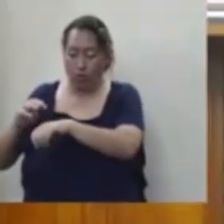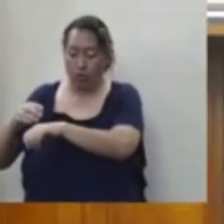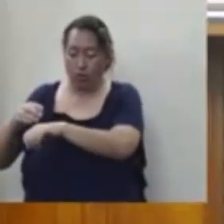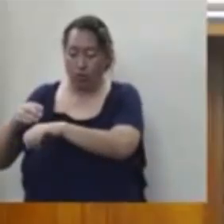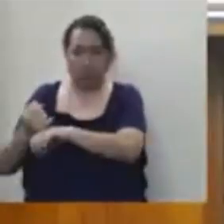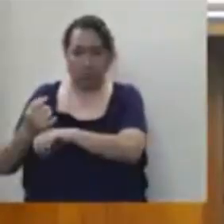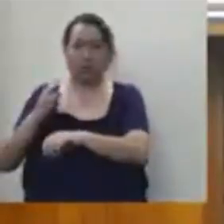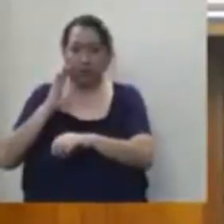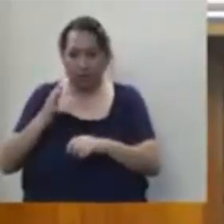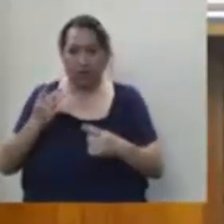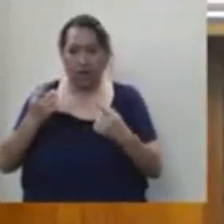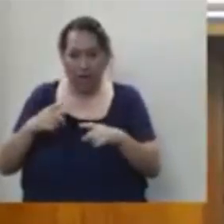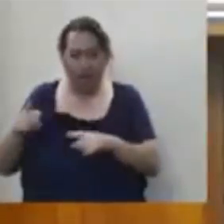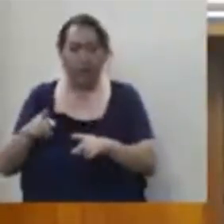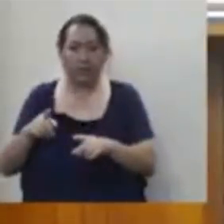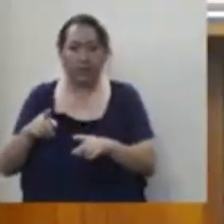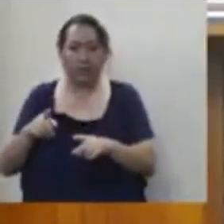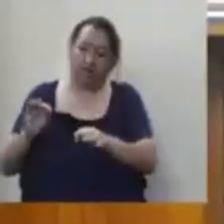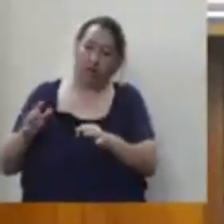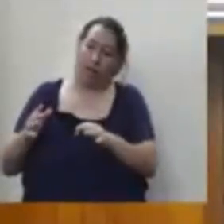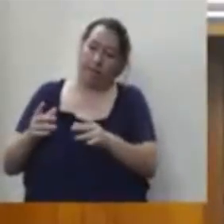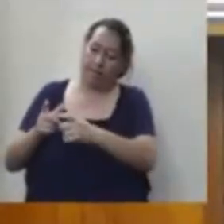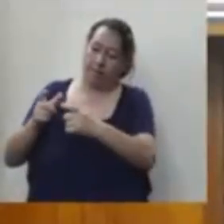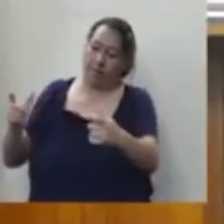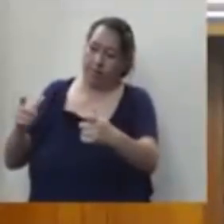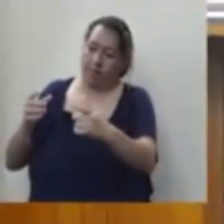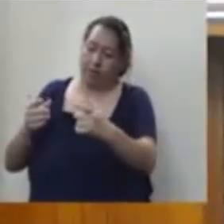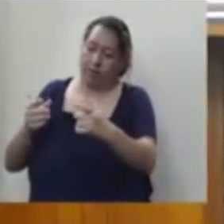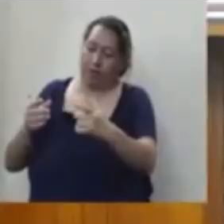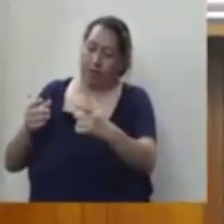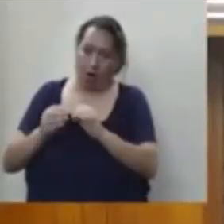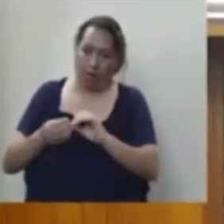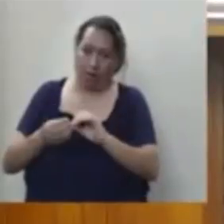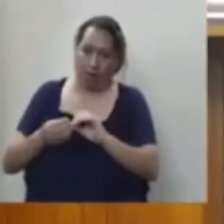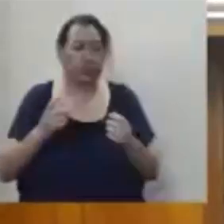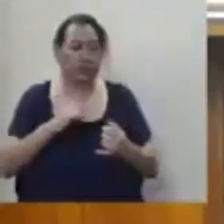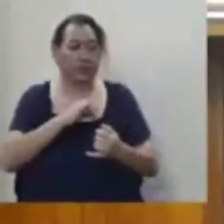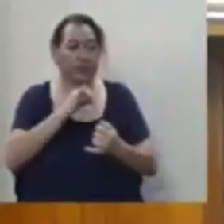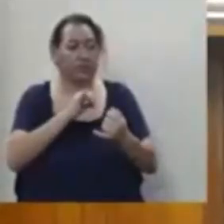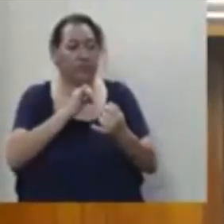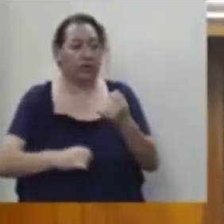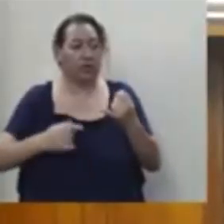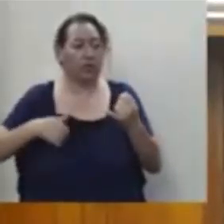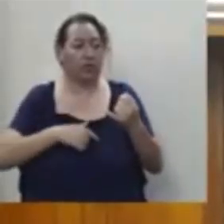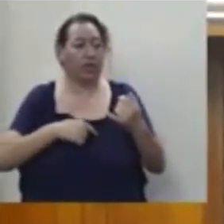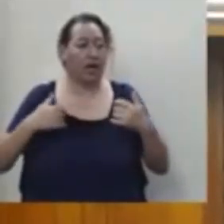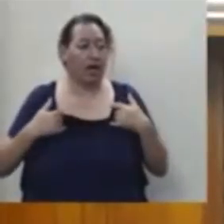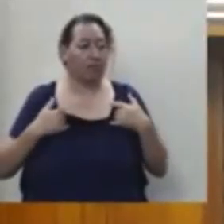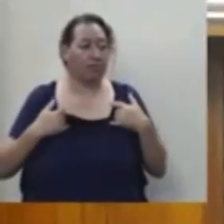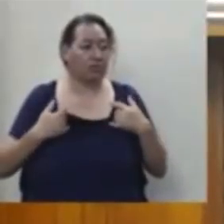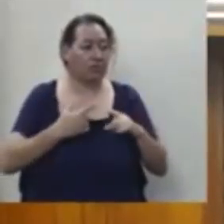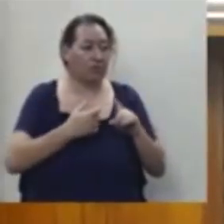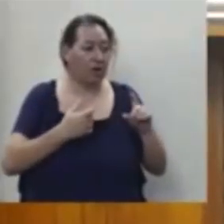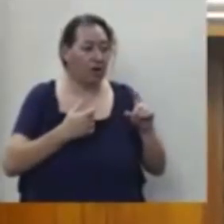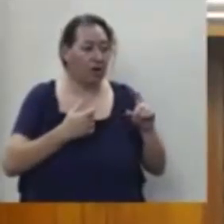once our numbers get a lot bigger. Thank you, Stephanie. And then finally, we have our cases by testing. And we have the